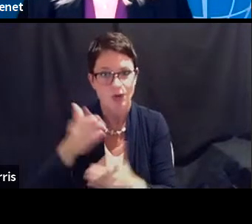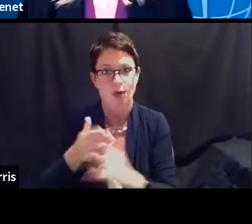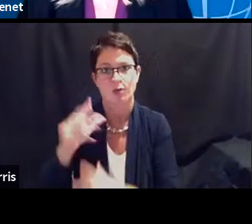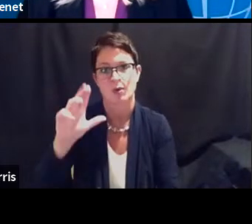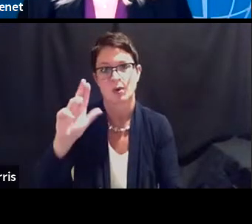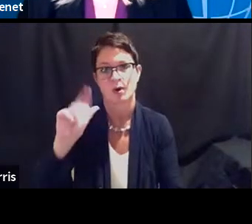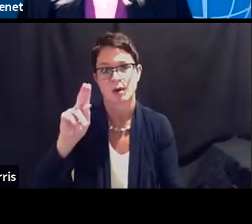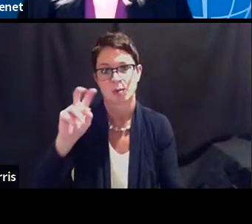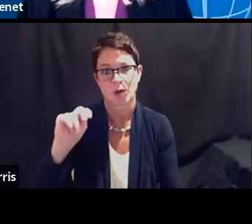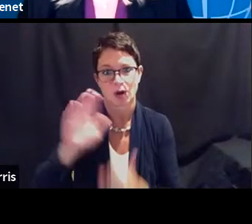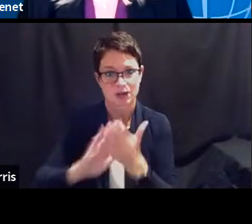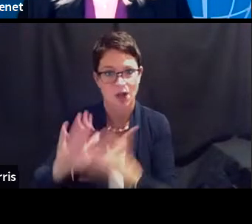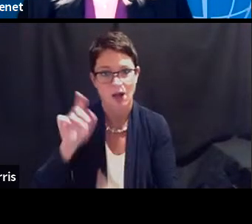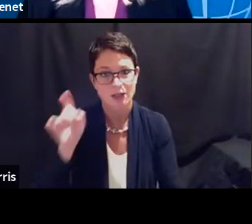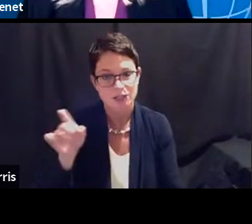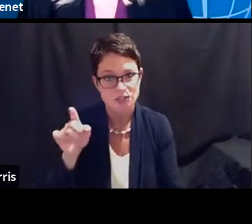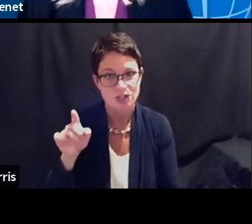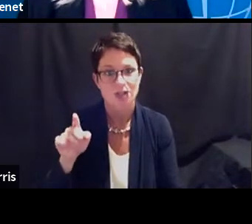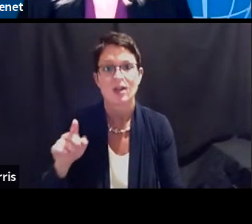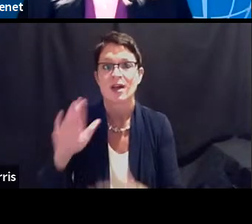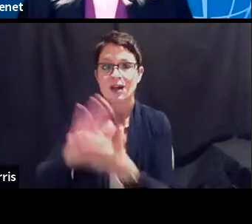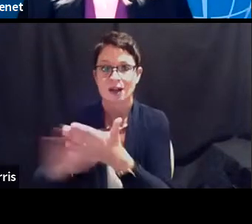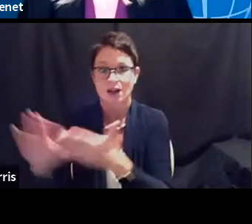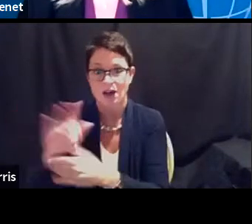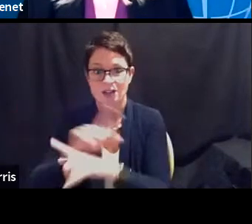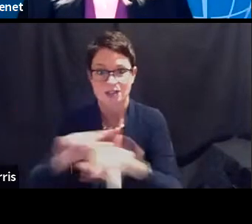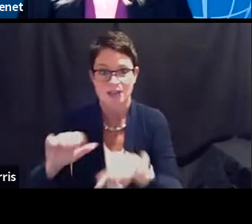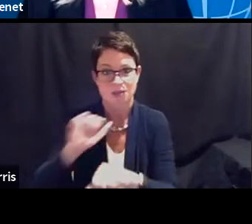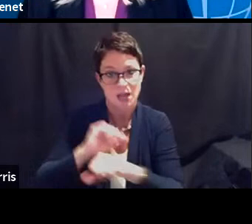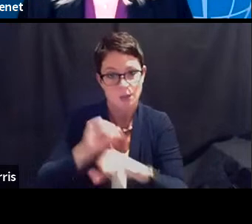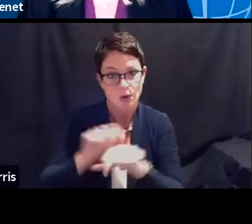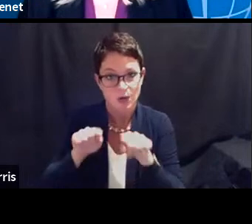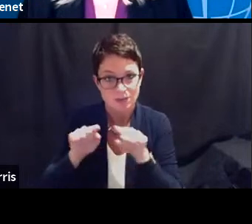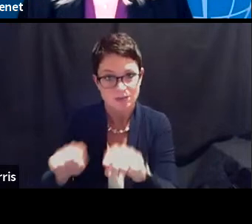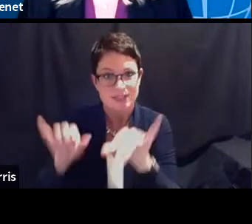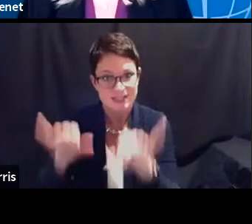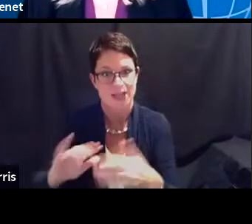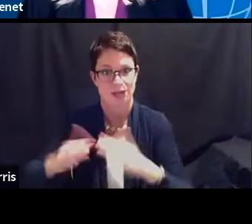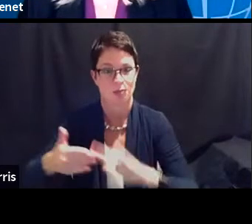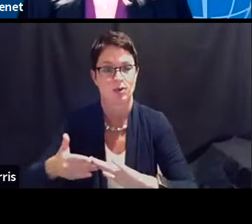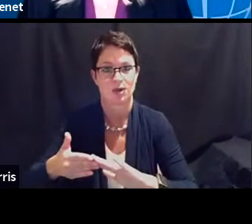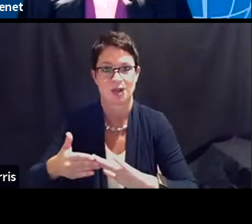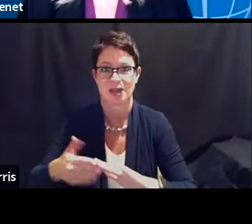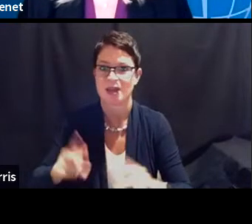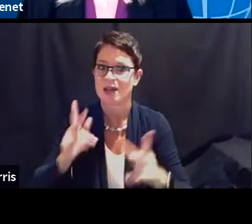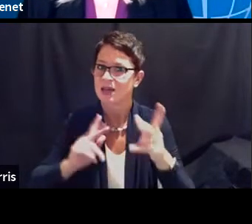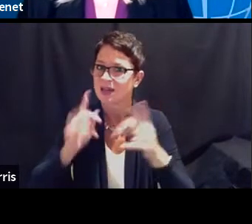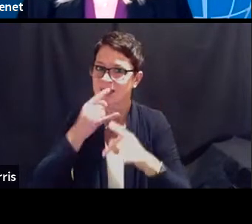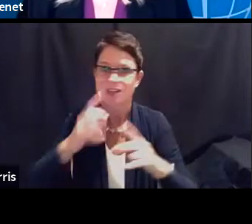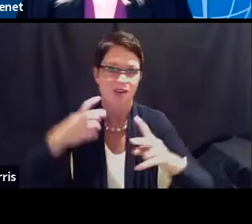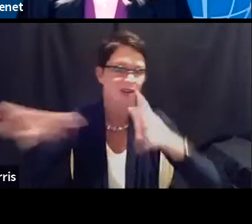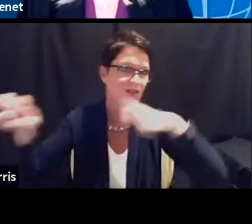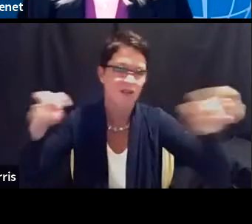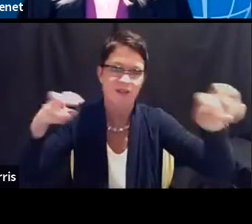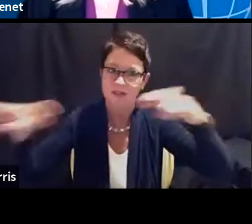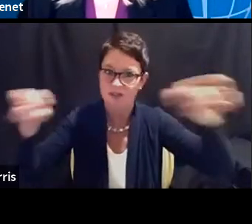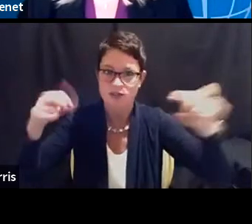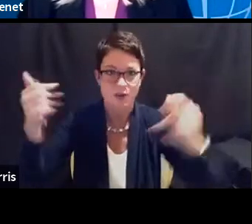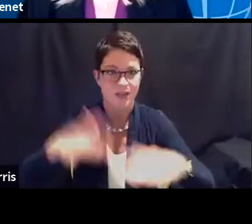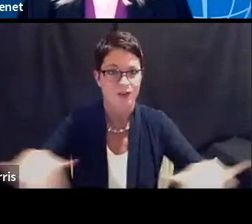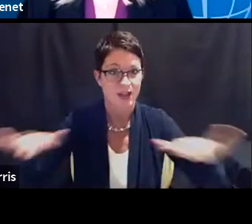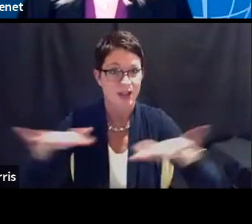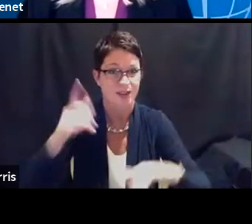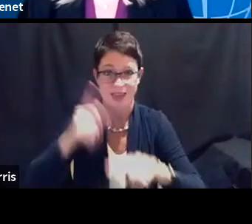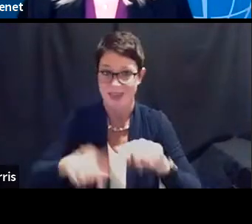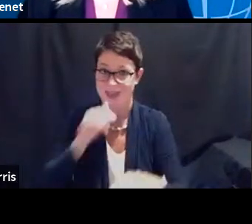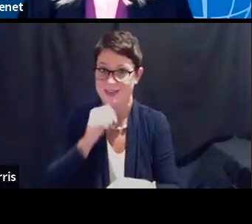College, they can go to college along with getting a job and staying in the community. We're losing a lot of our kids. They're going out of our area because they can't